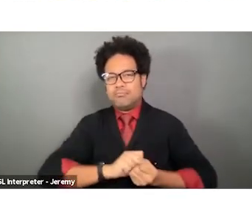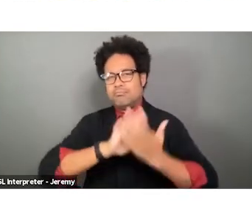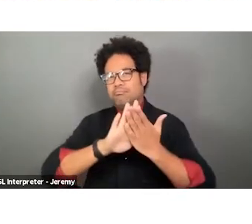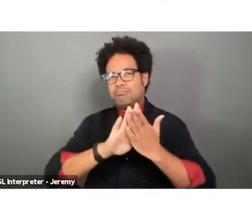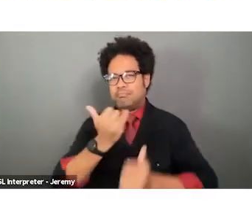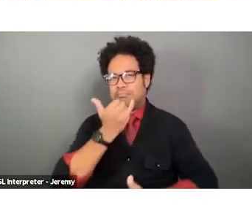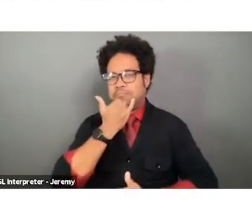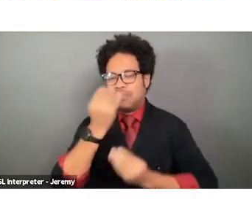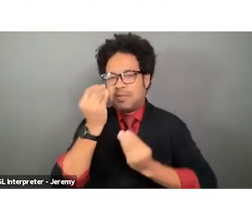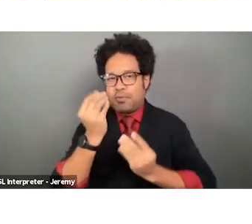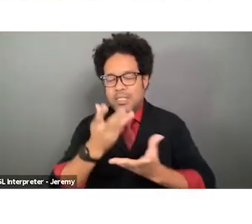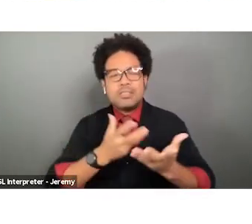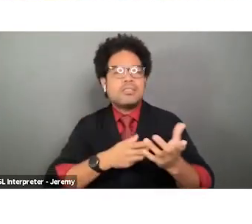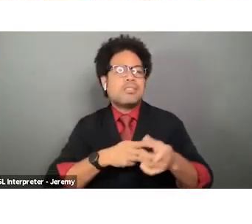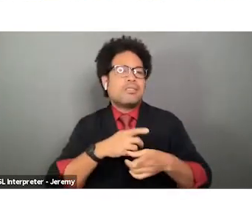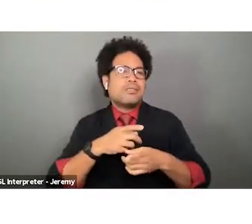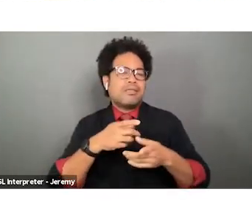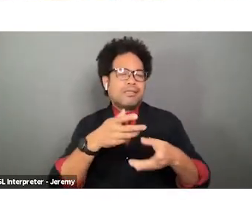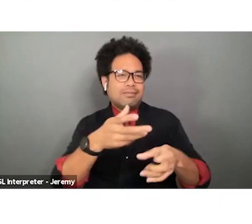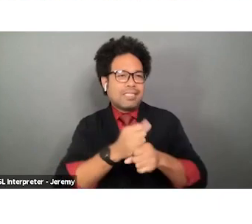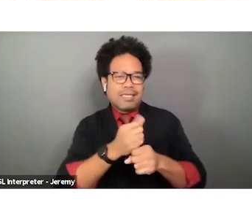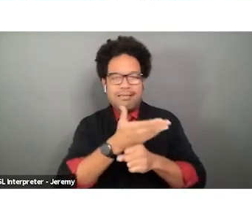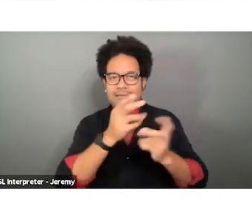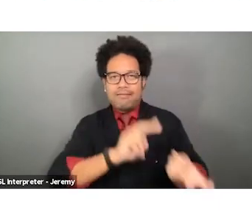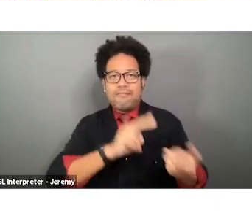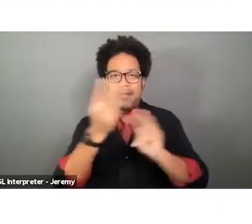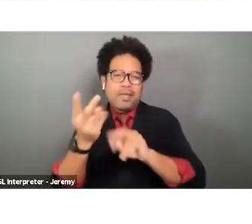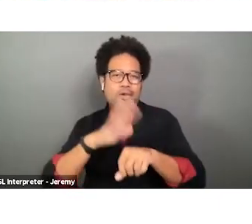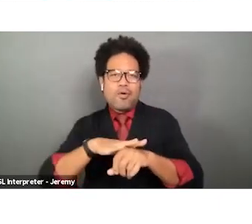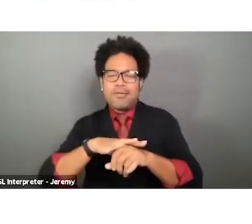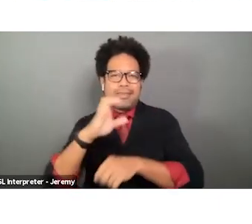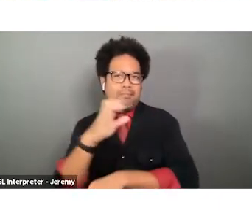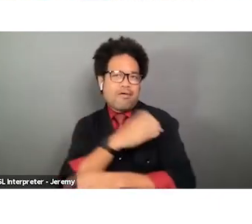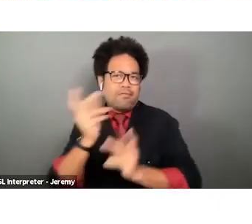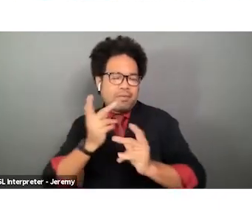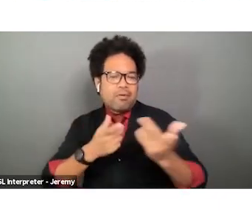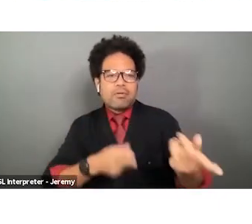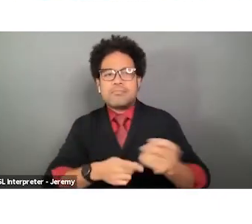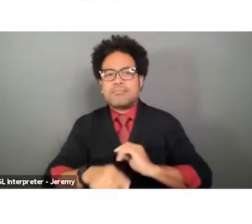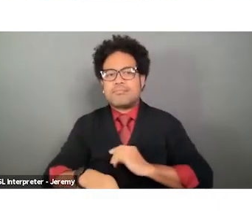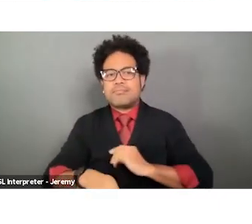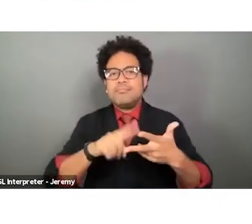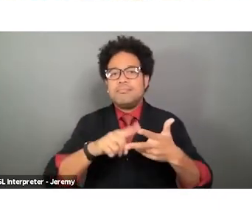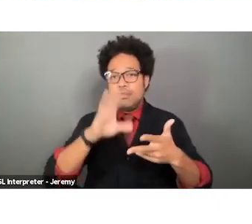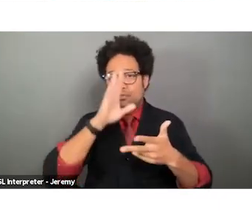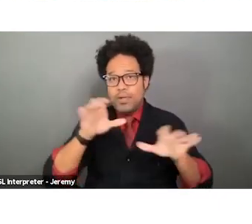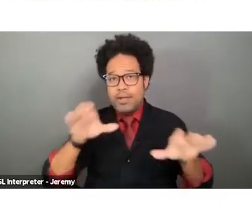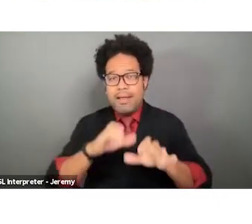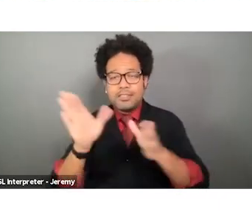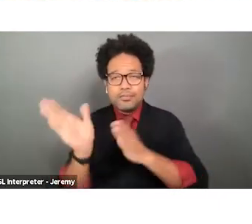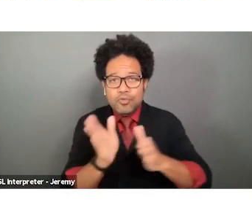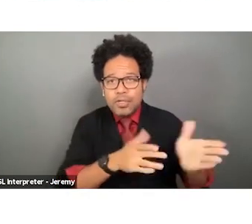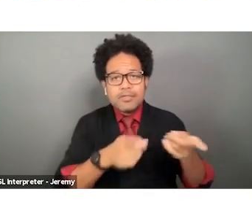misinformation and taking doxing and flipping it in terms of the powers that be. Direct action organizers. Direct action organizers